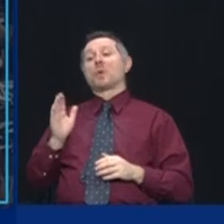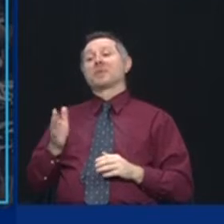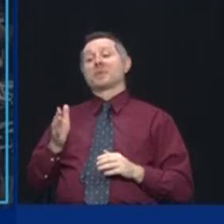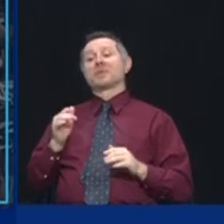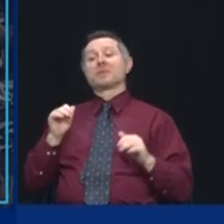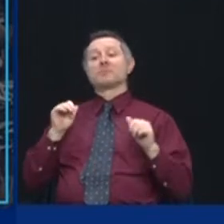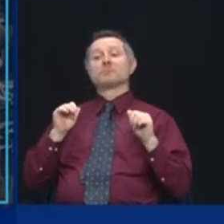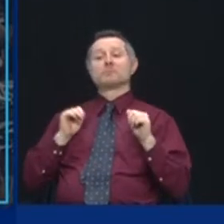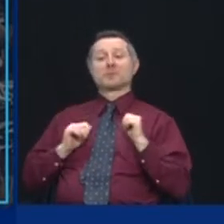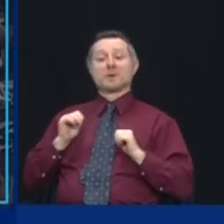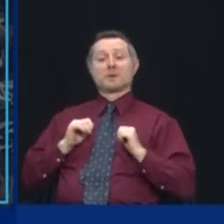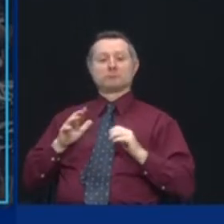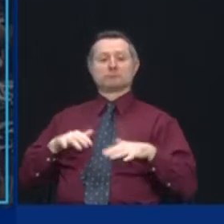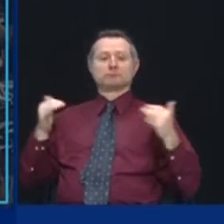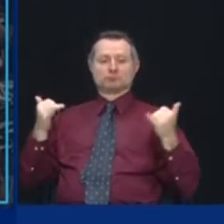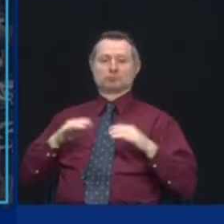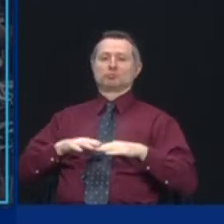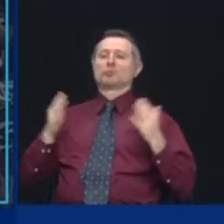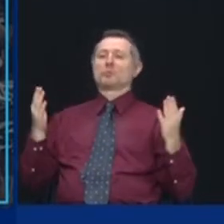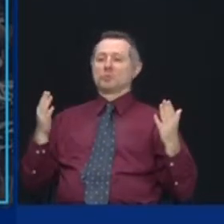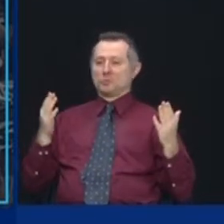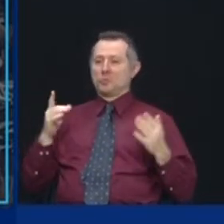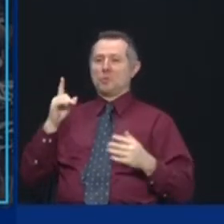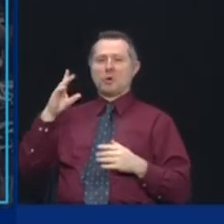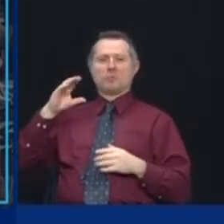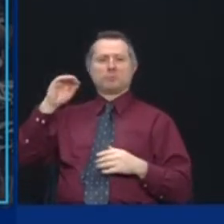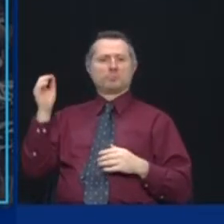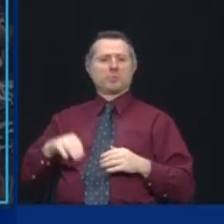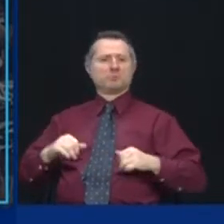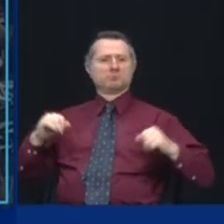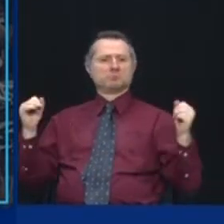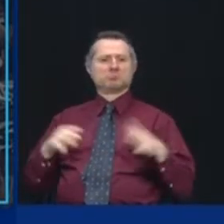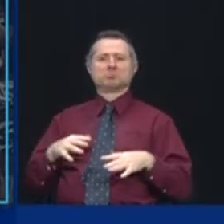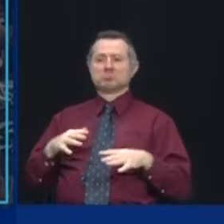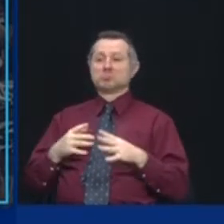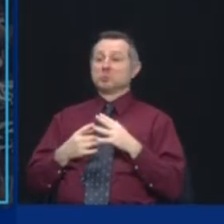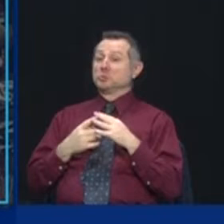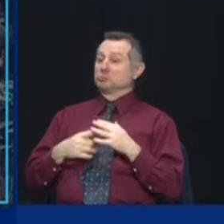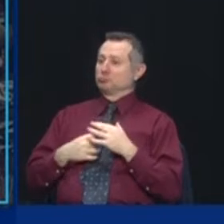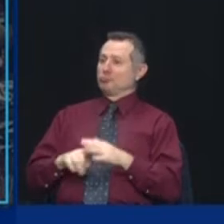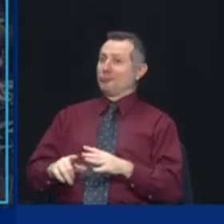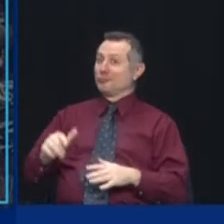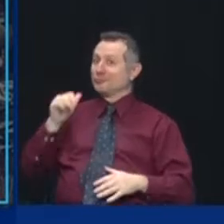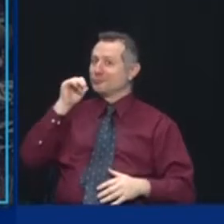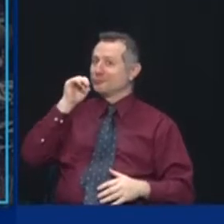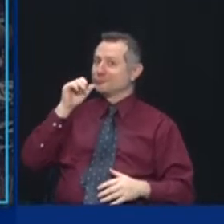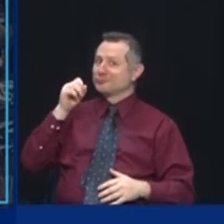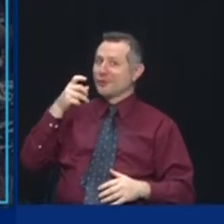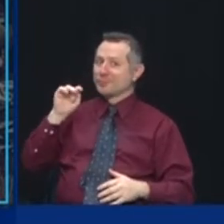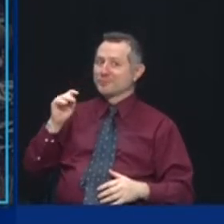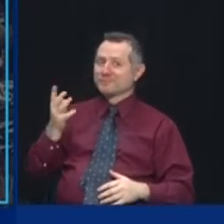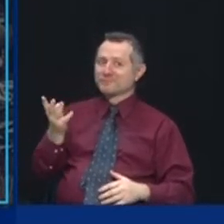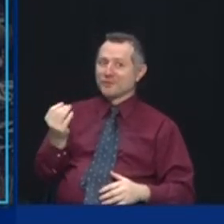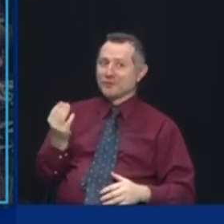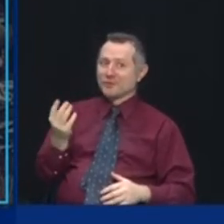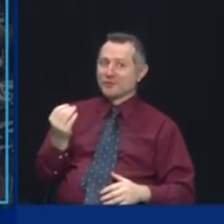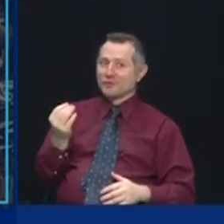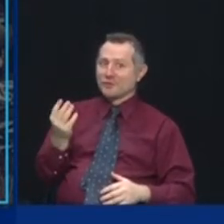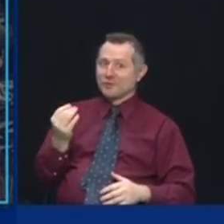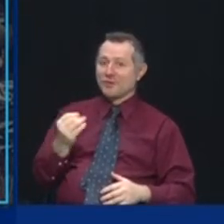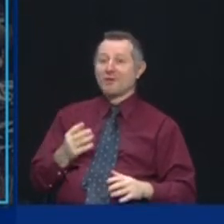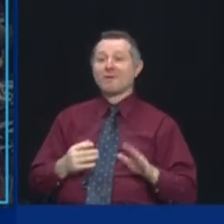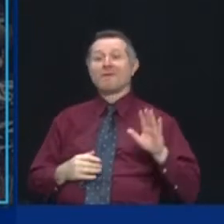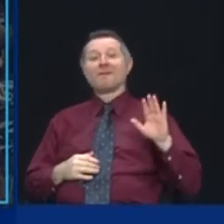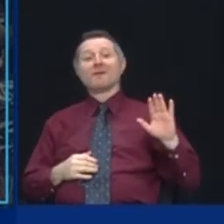for theaters. The shows open September 14th. That's a function of how Broadway operates,